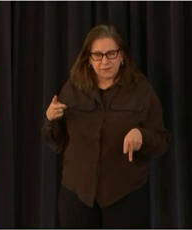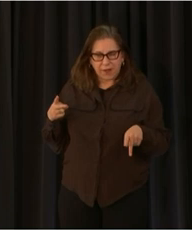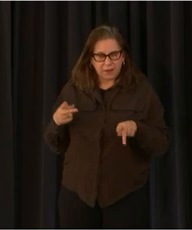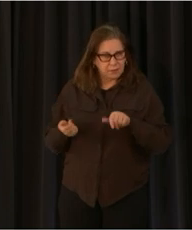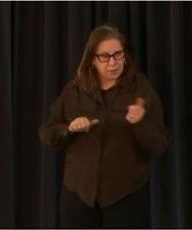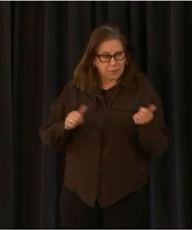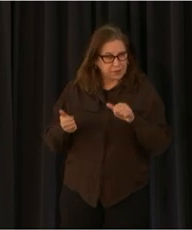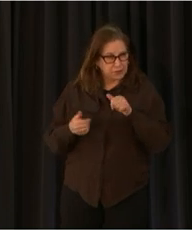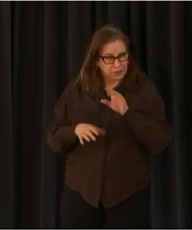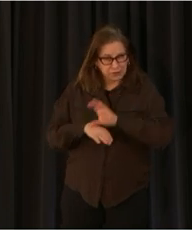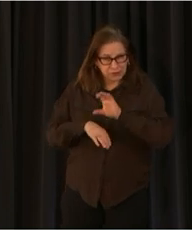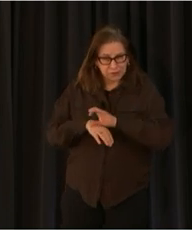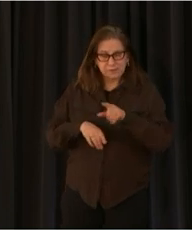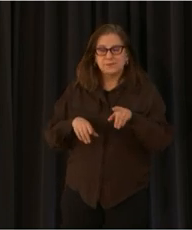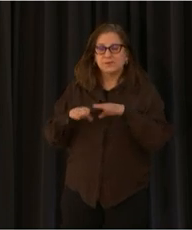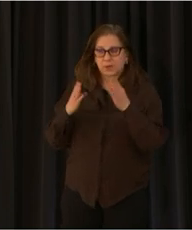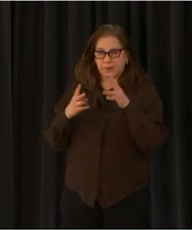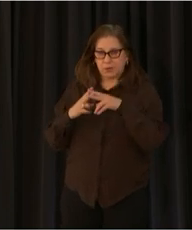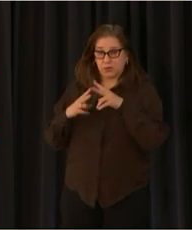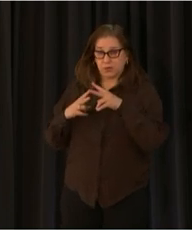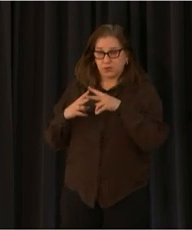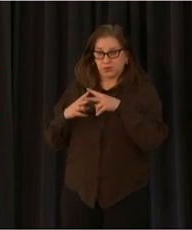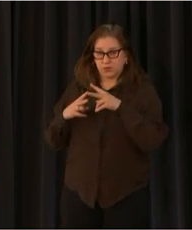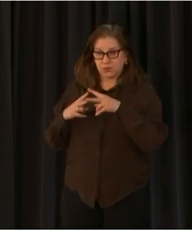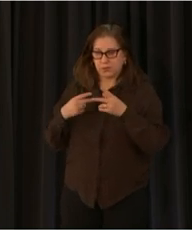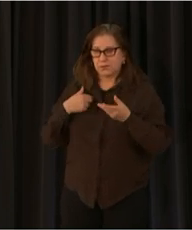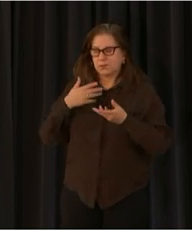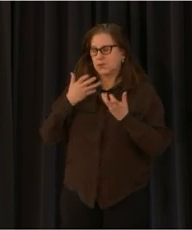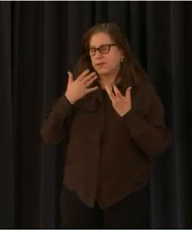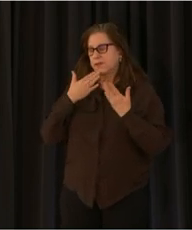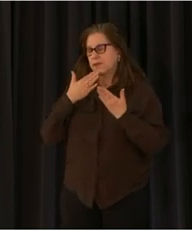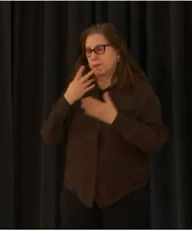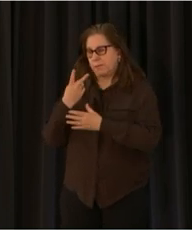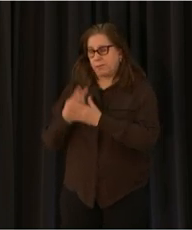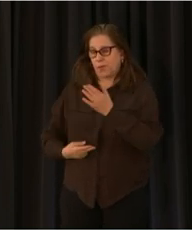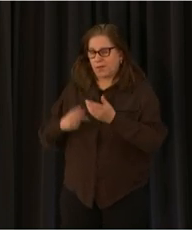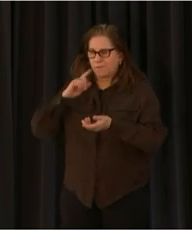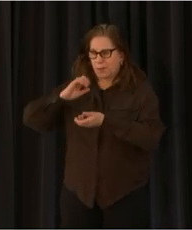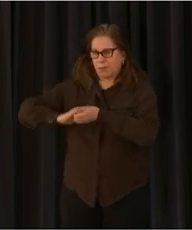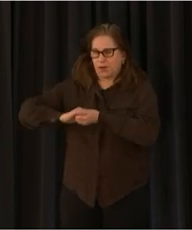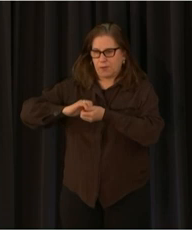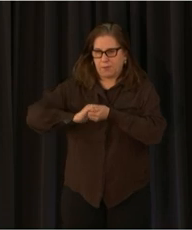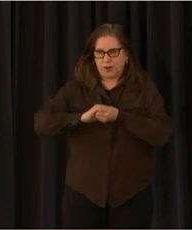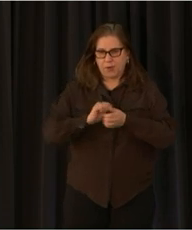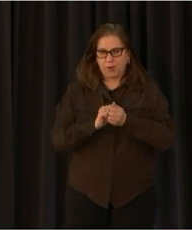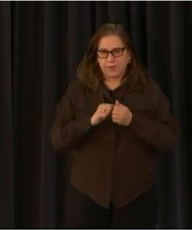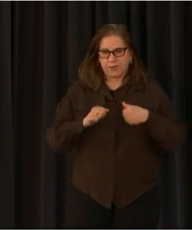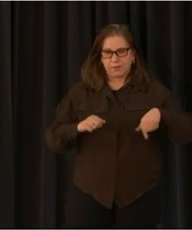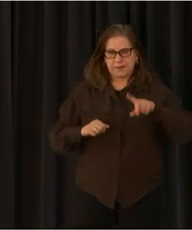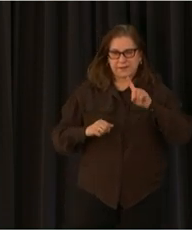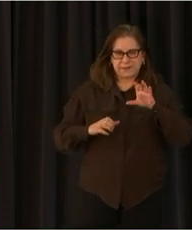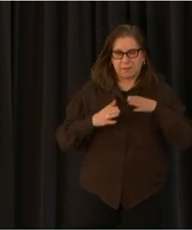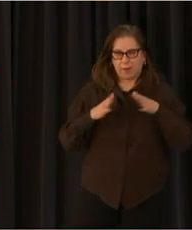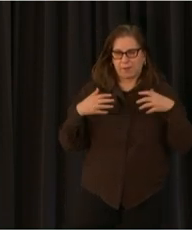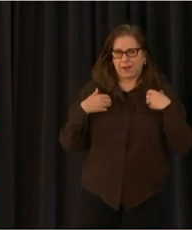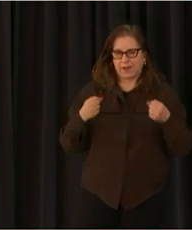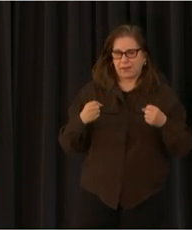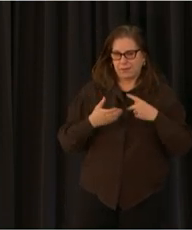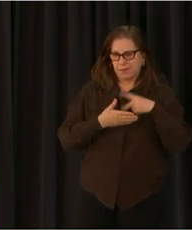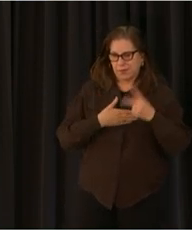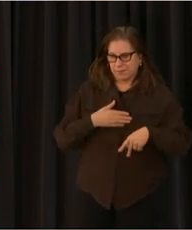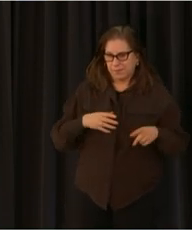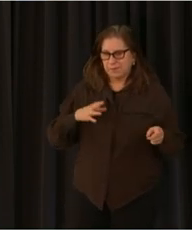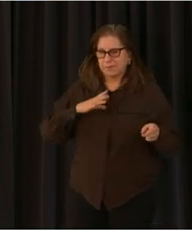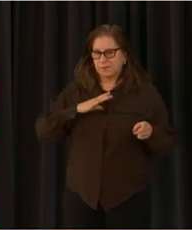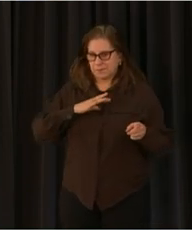including Mary Center, 5 Medicine, Learning Undefeated, Black Coalition Against COVID, and the Leadership Council for